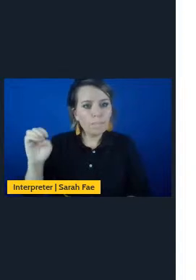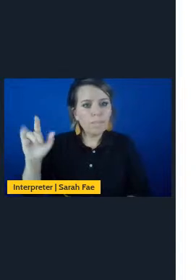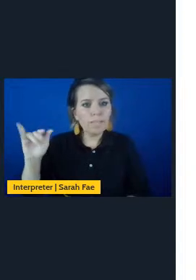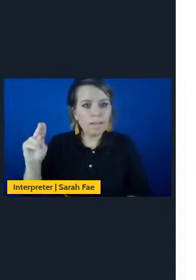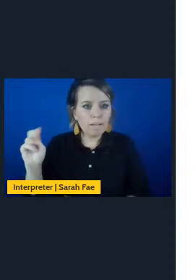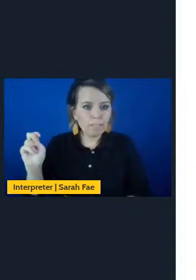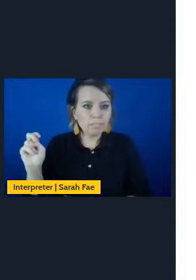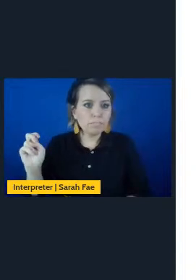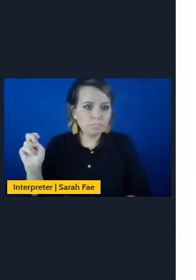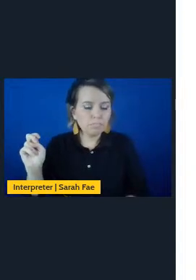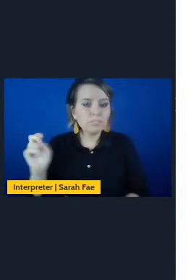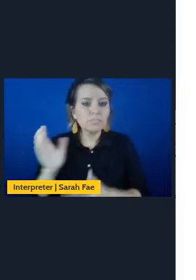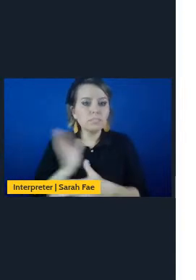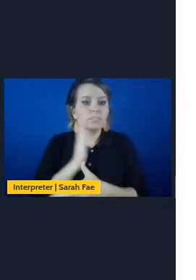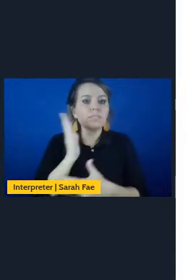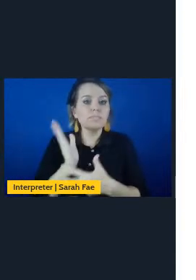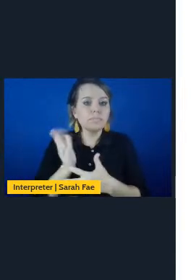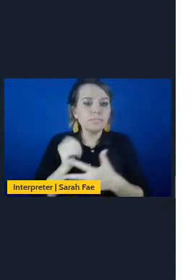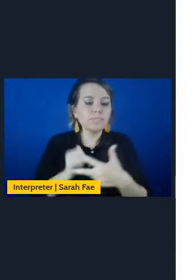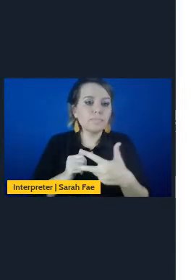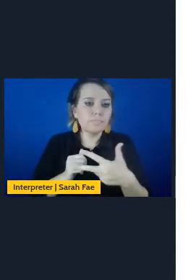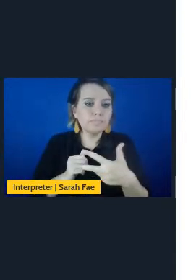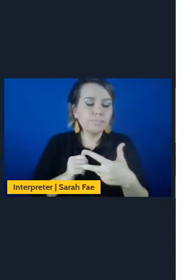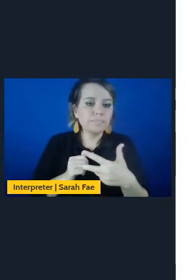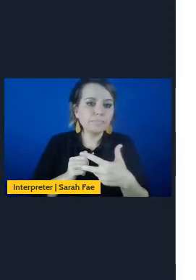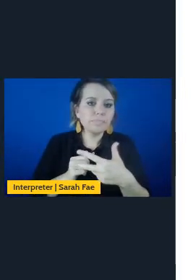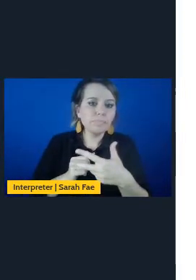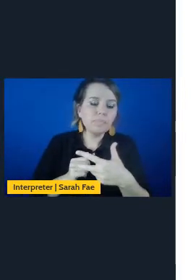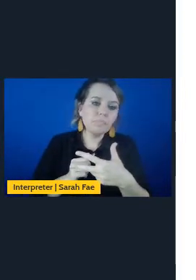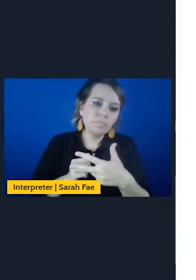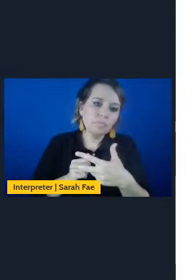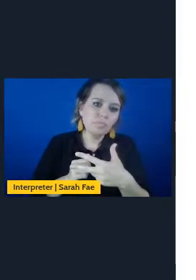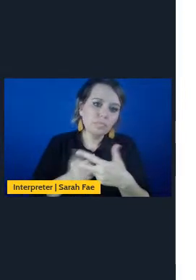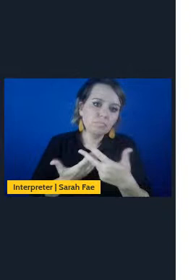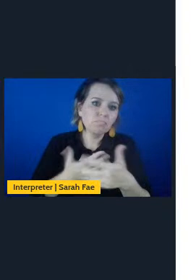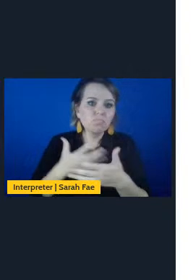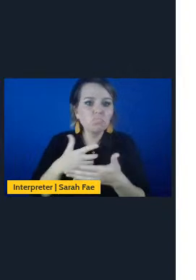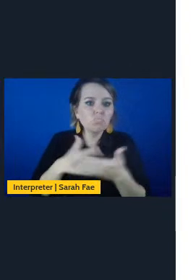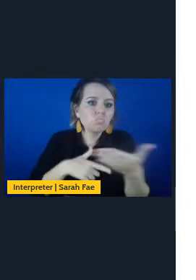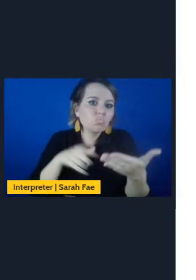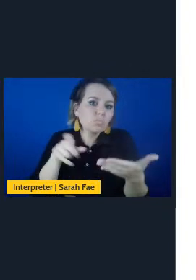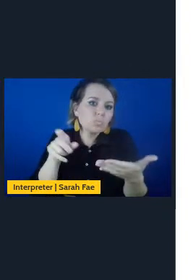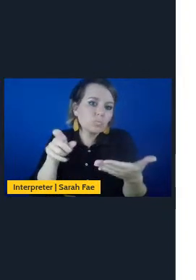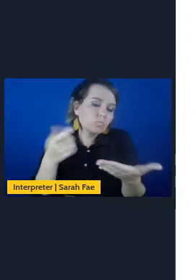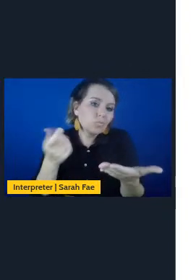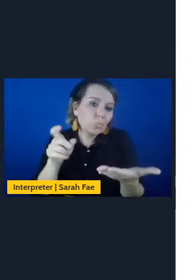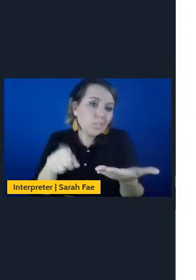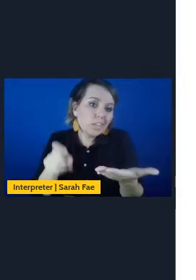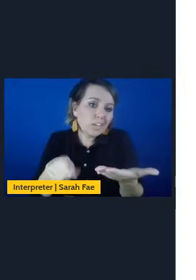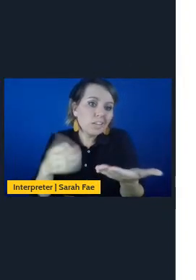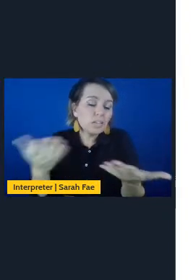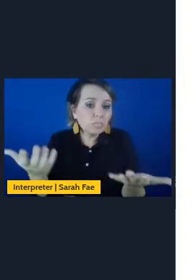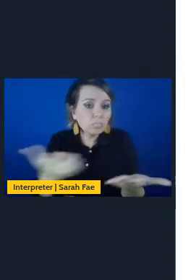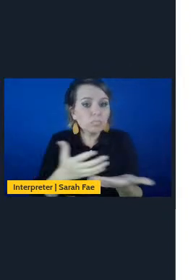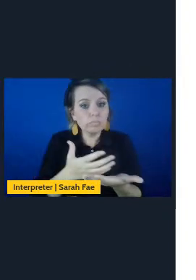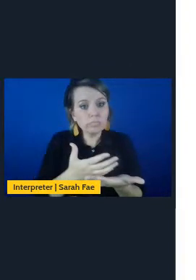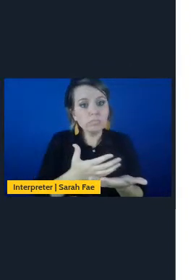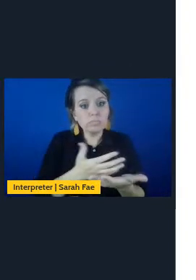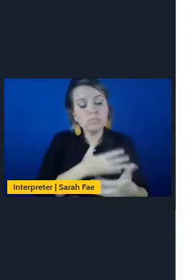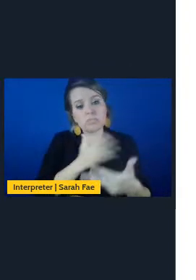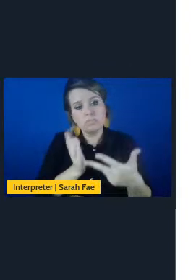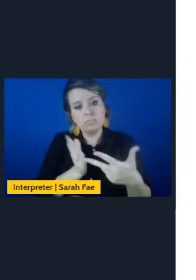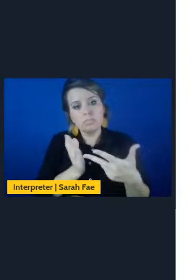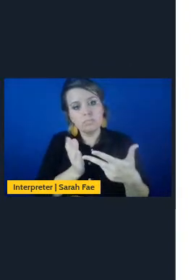then what Code Pipeline offers and what we need, which isn't one-to-one match, and